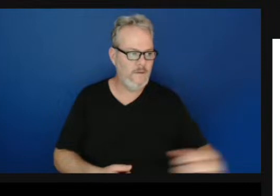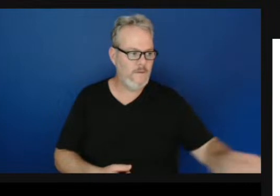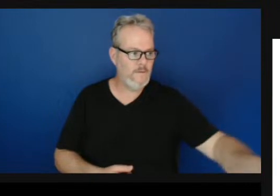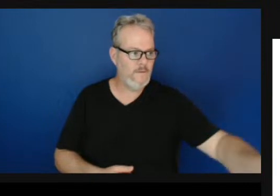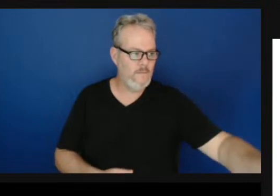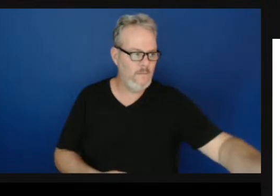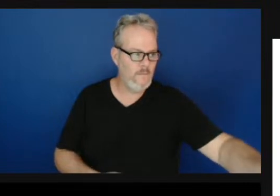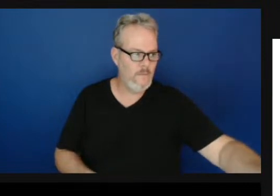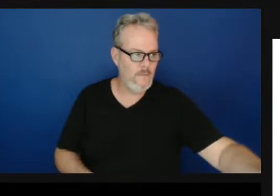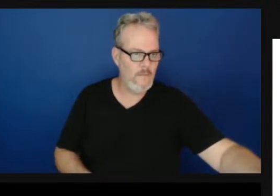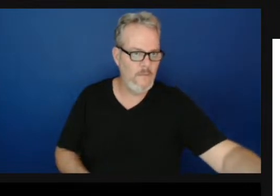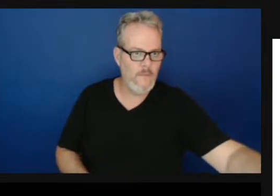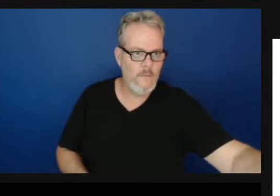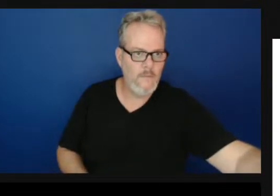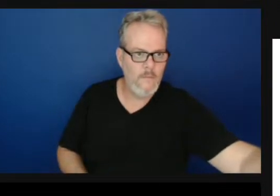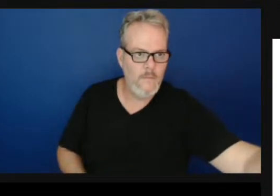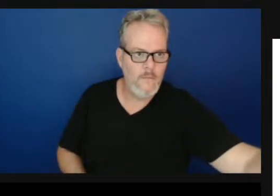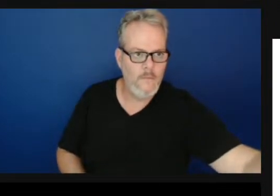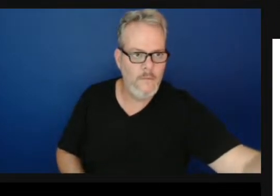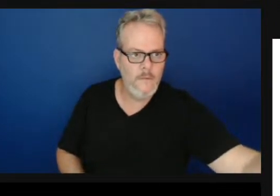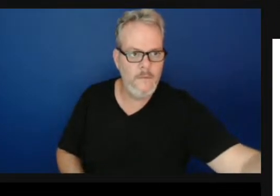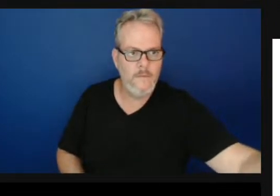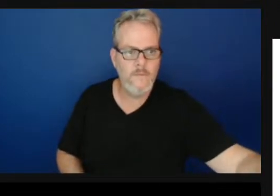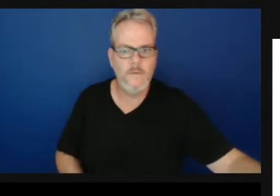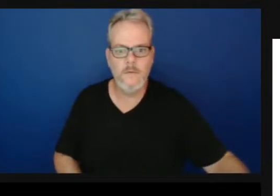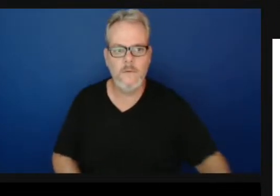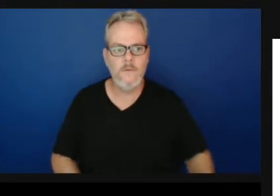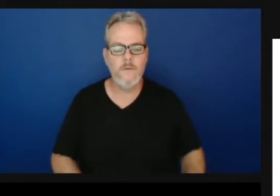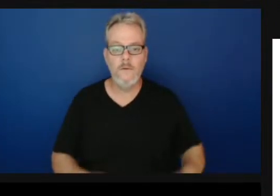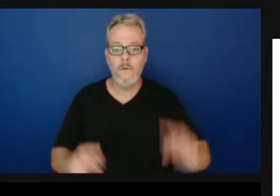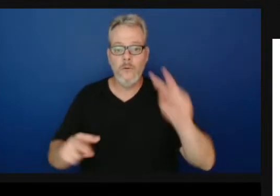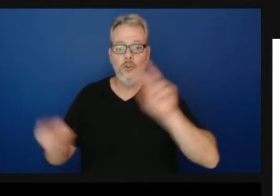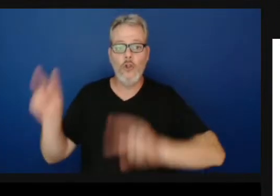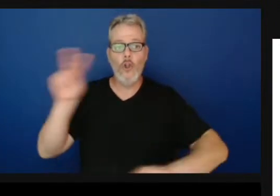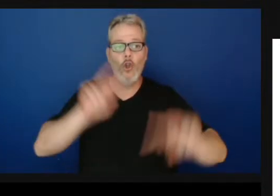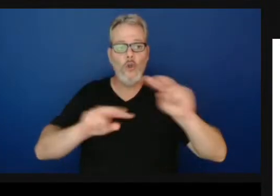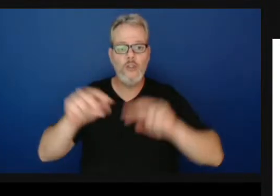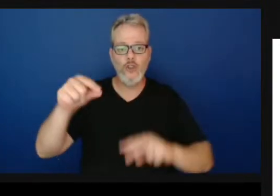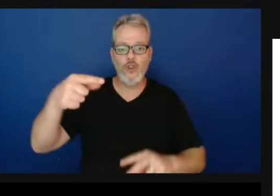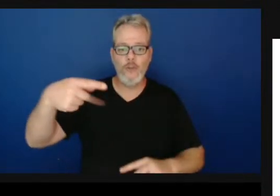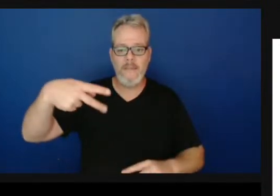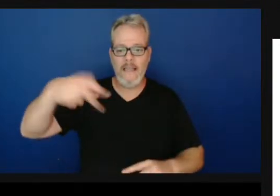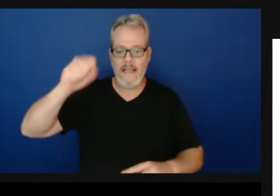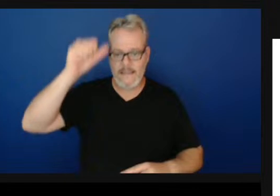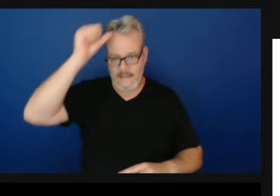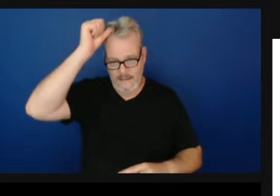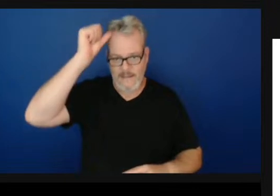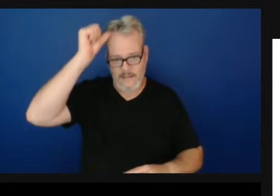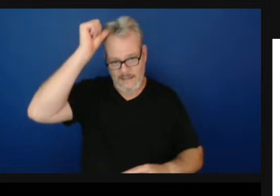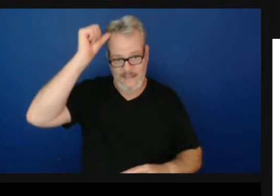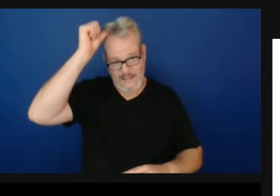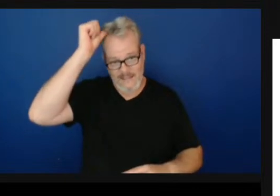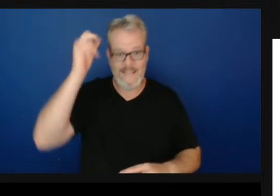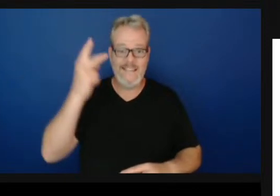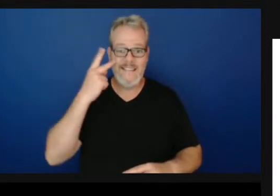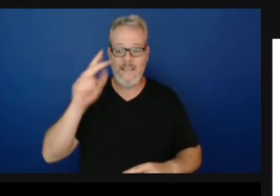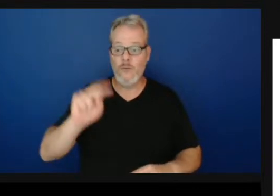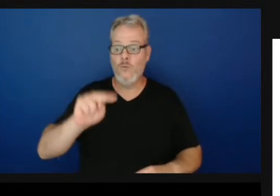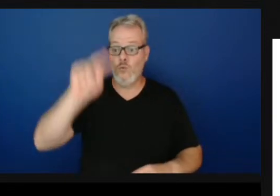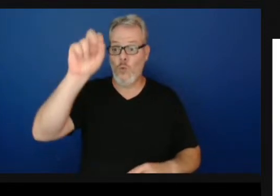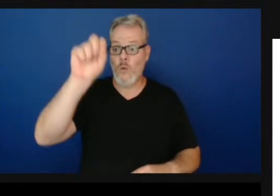action on Kilauea. Looking at the GPS now, this is our north to south across the main caldera measurement